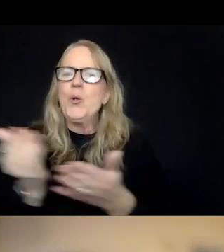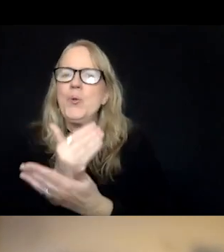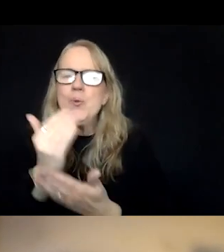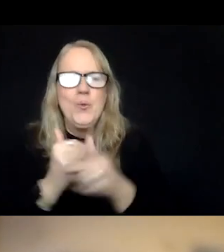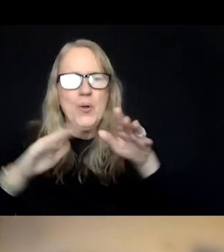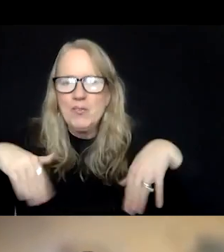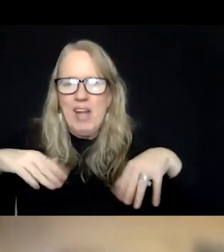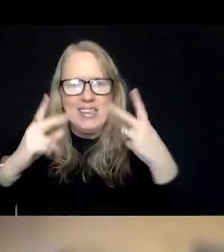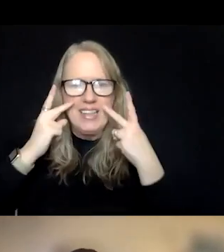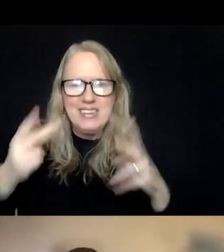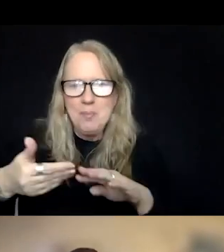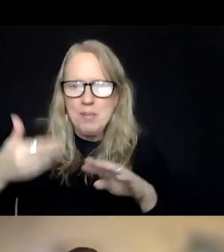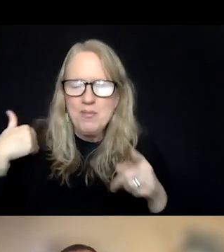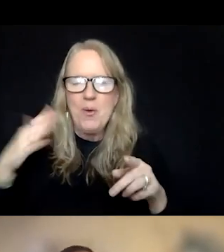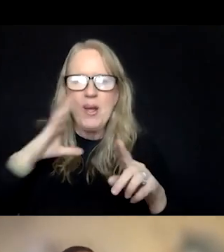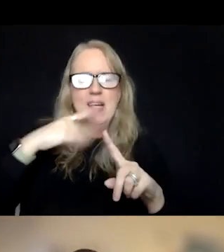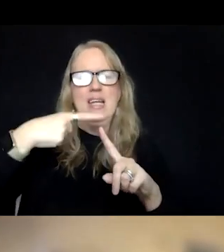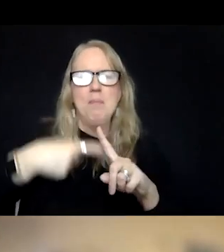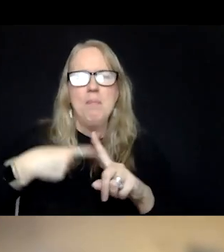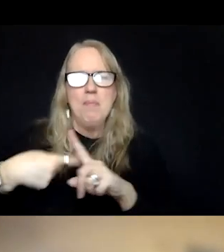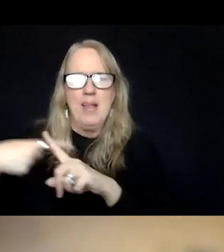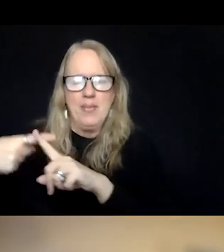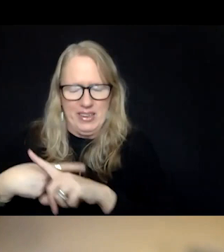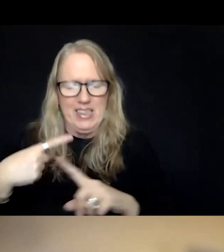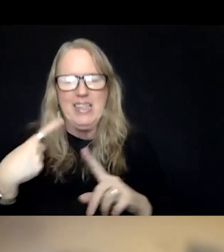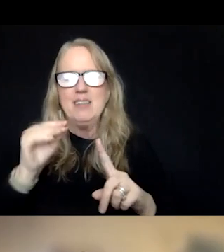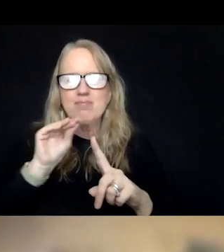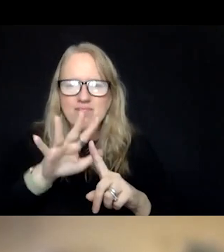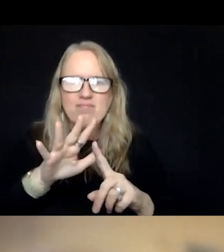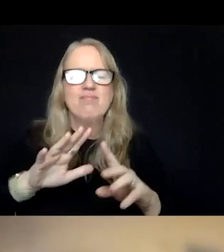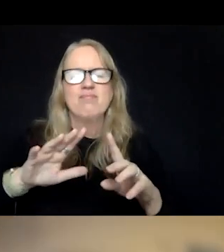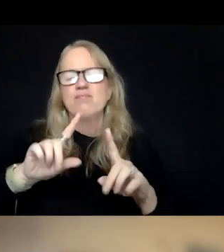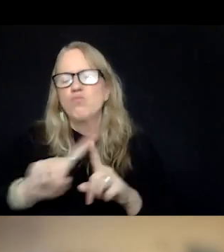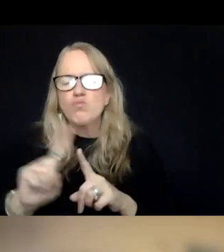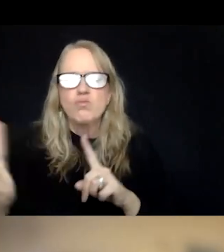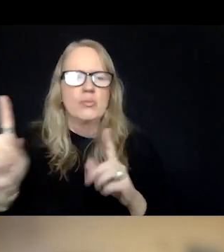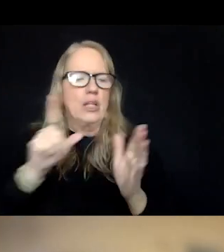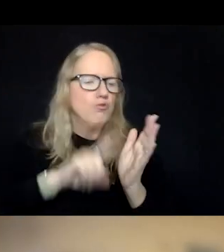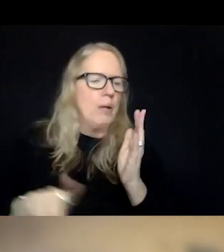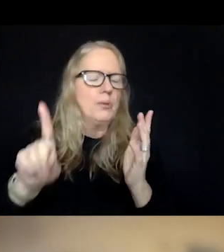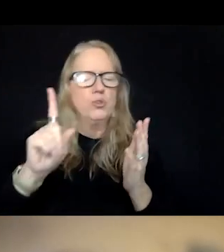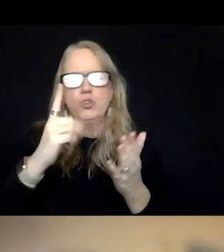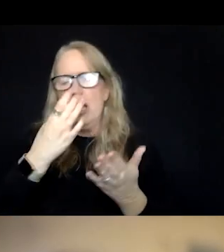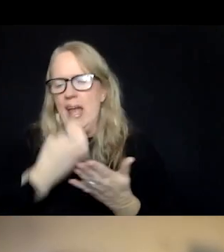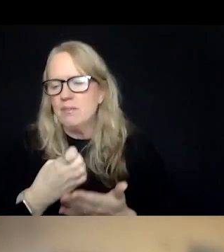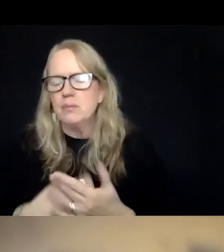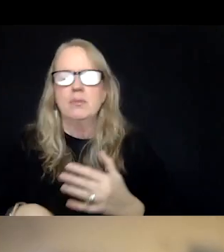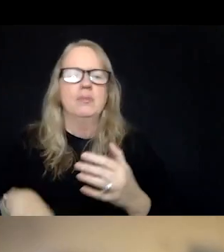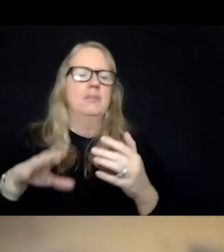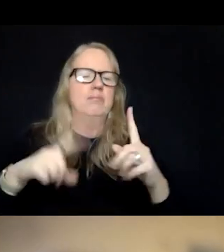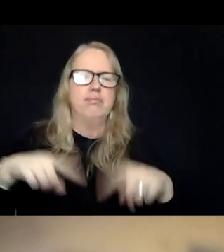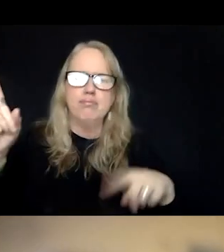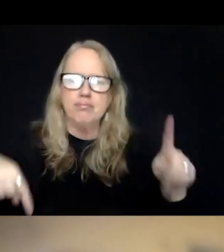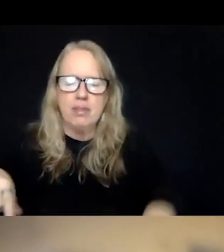this before, is our monthly highlight of various research, evidence-based, quality metrics,